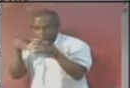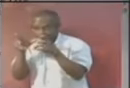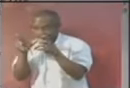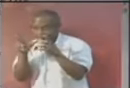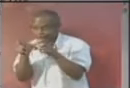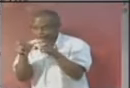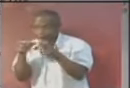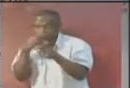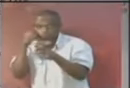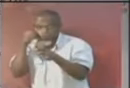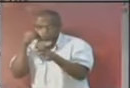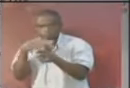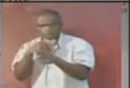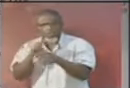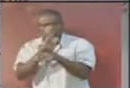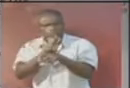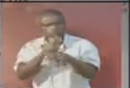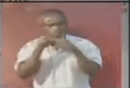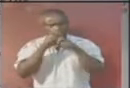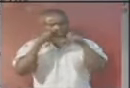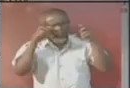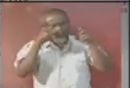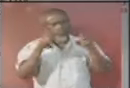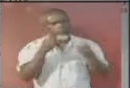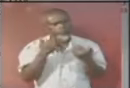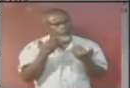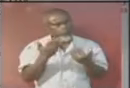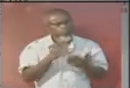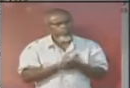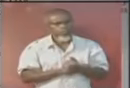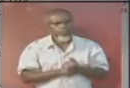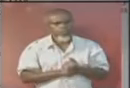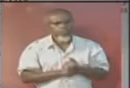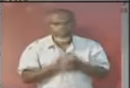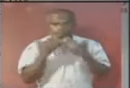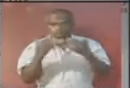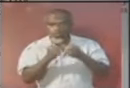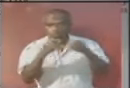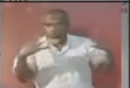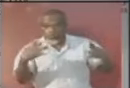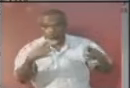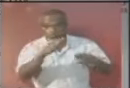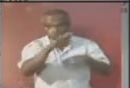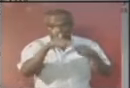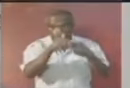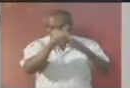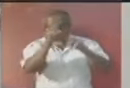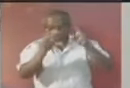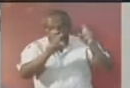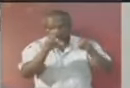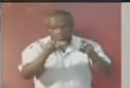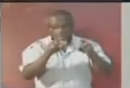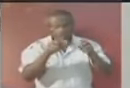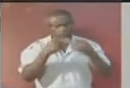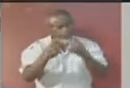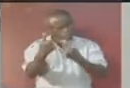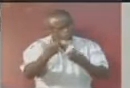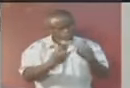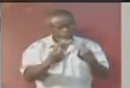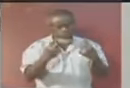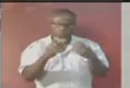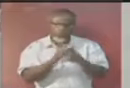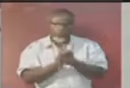And we've come to the end of our question and answer segment. Thank you for joining us today for this media conference. We really